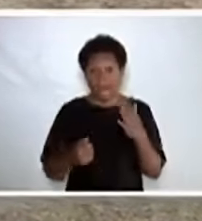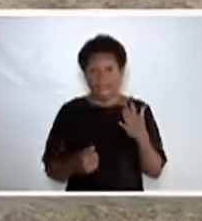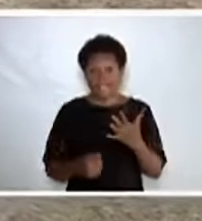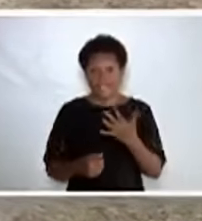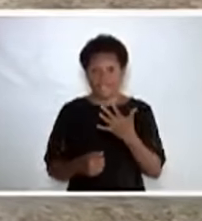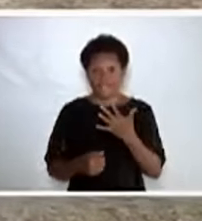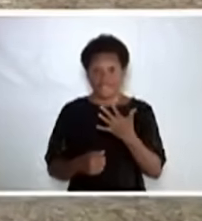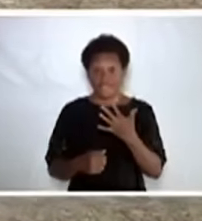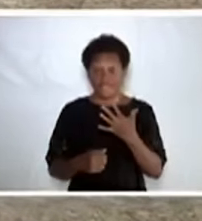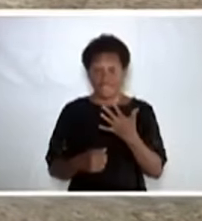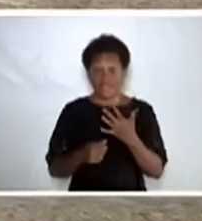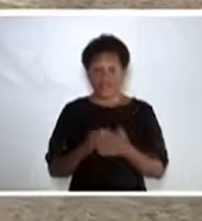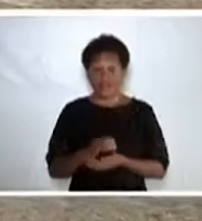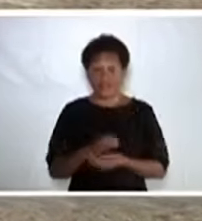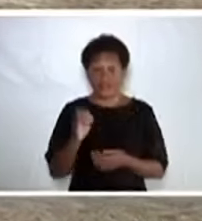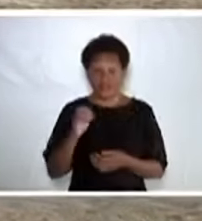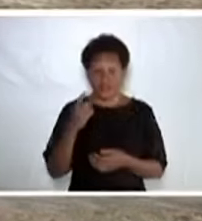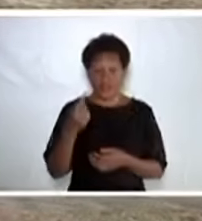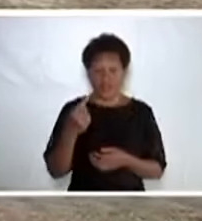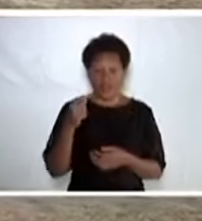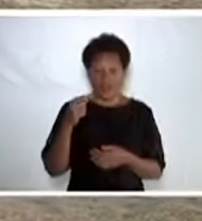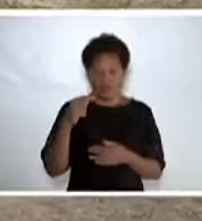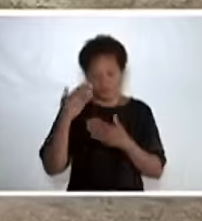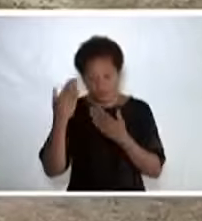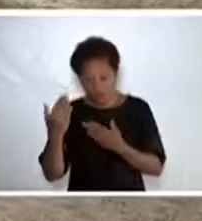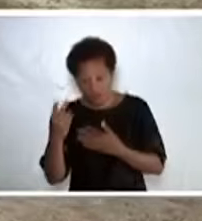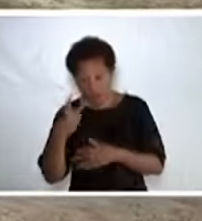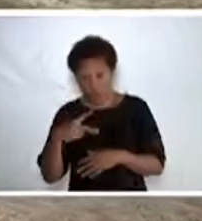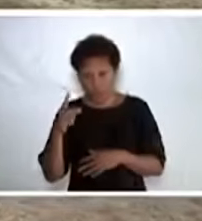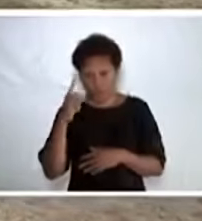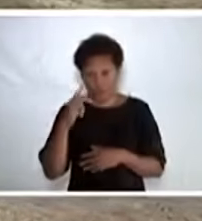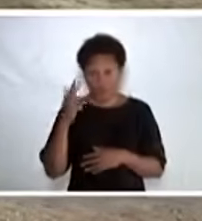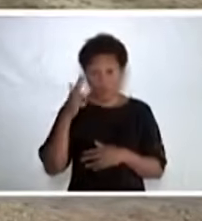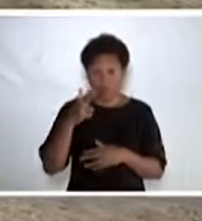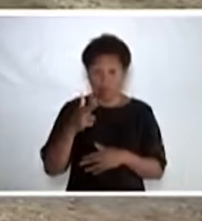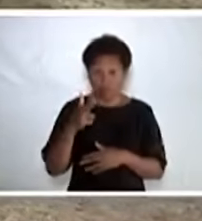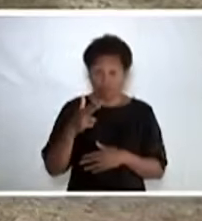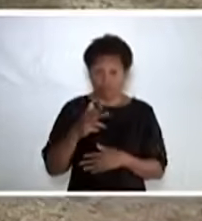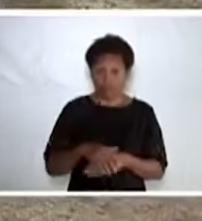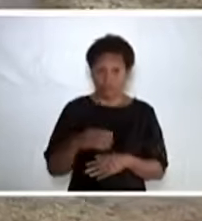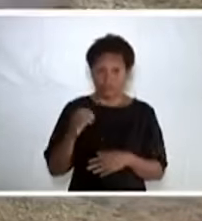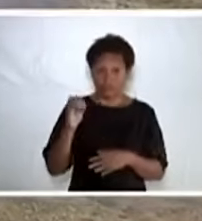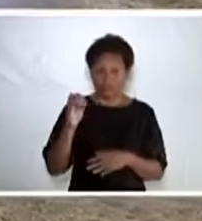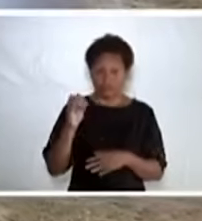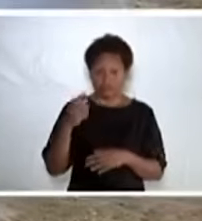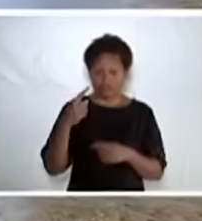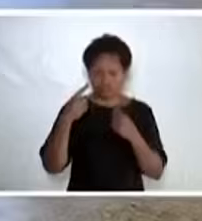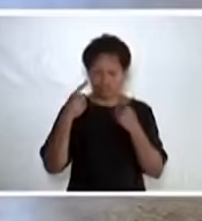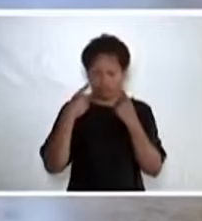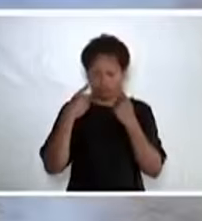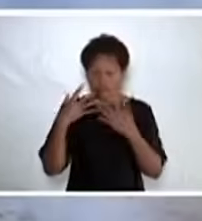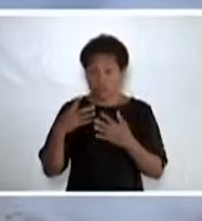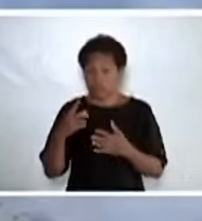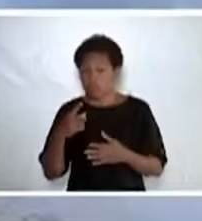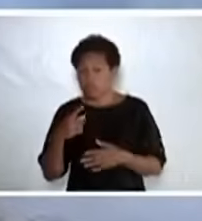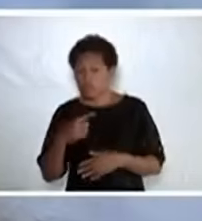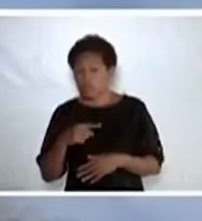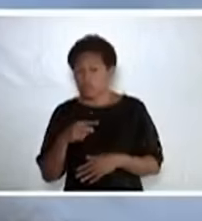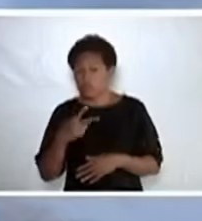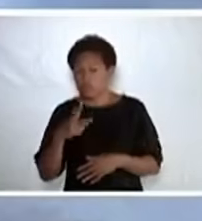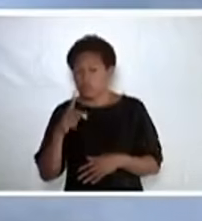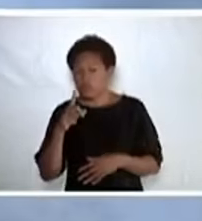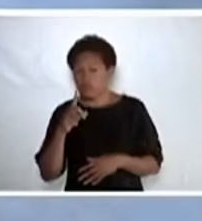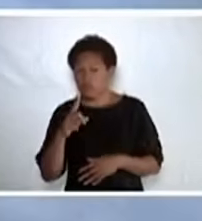rank and the recipient of the honor. While the 21 gun salute is most commonly recognized, the number of rounds fired is